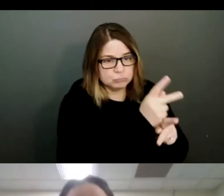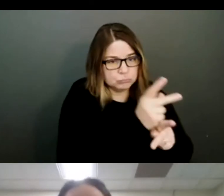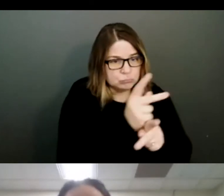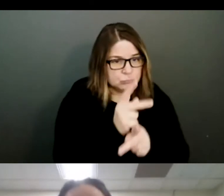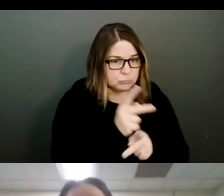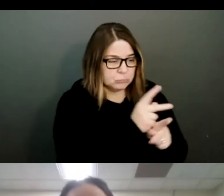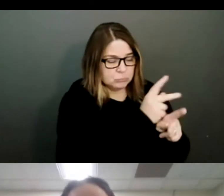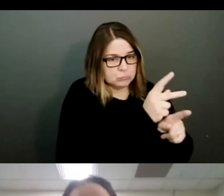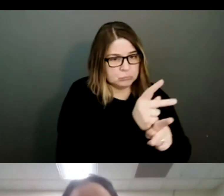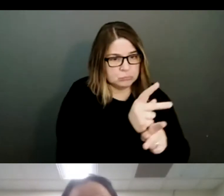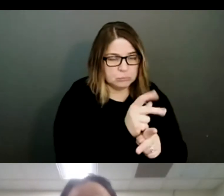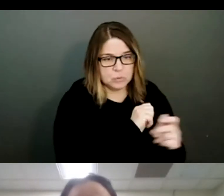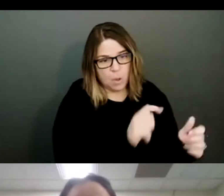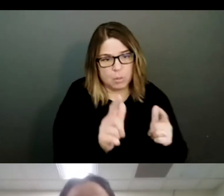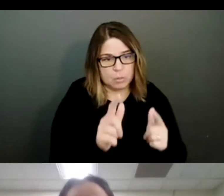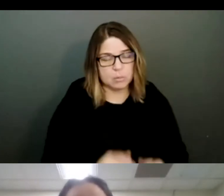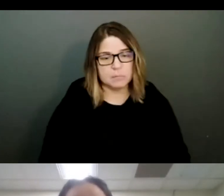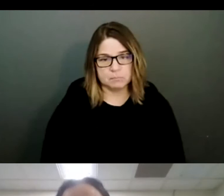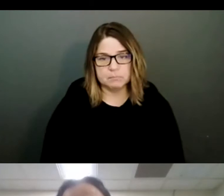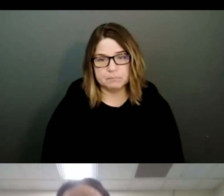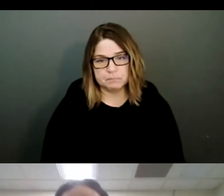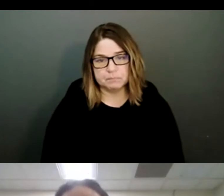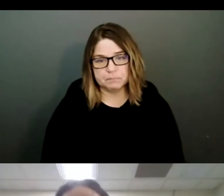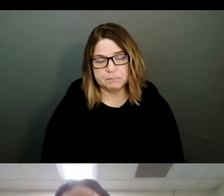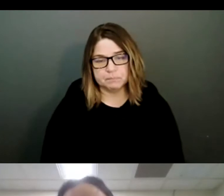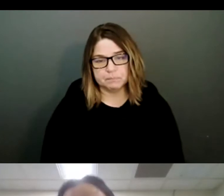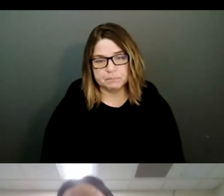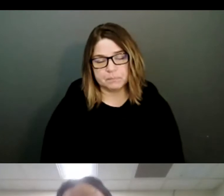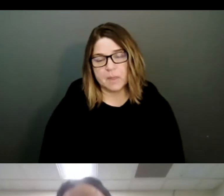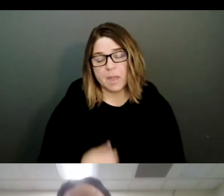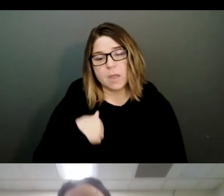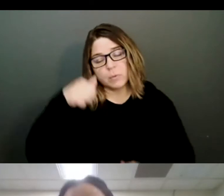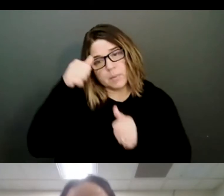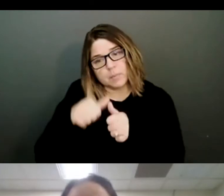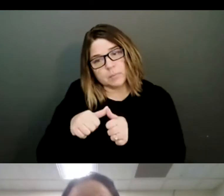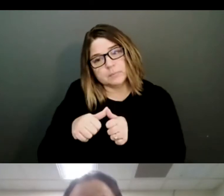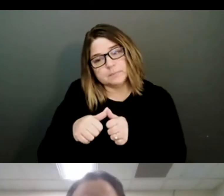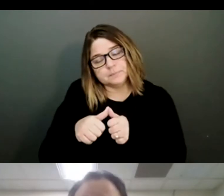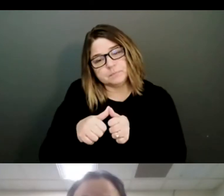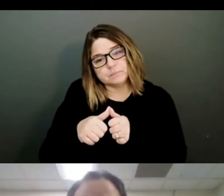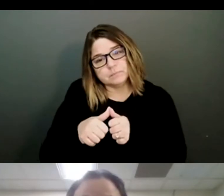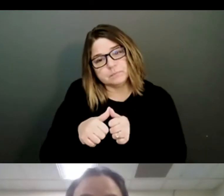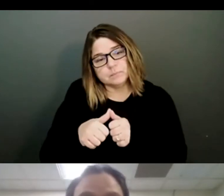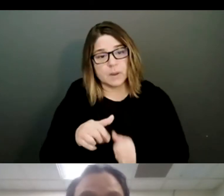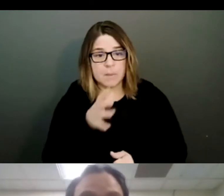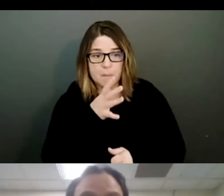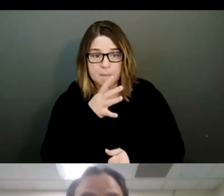needed caring for. I always remember, wherever my mother was at,